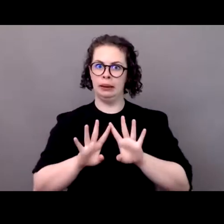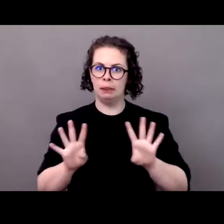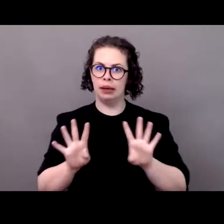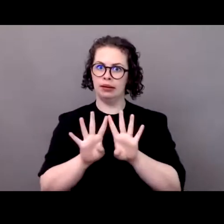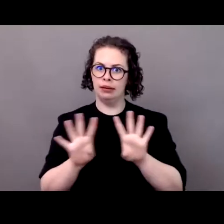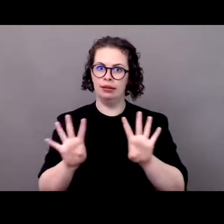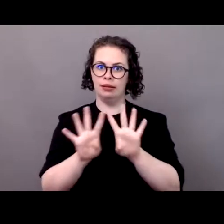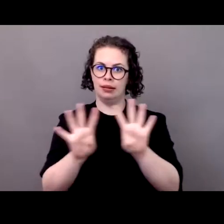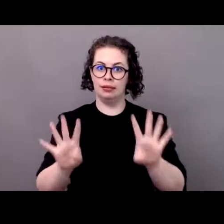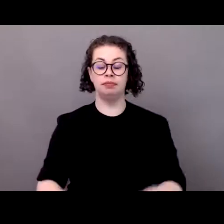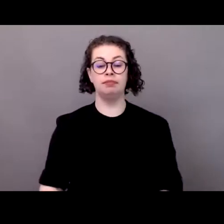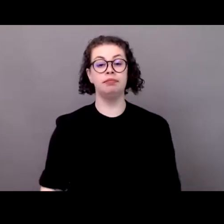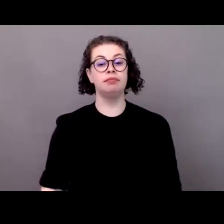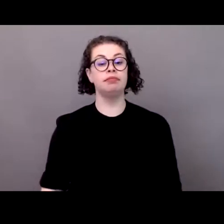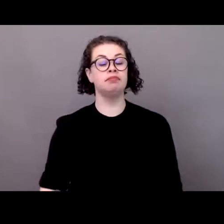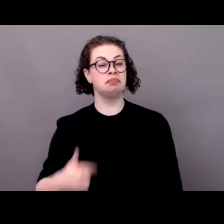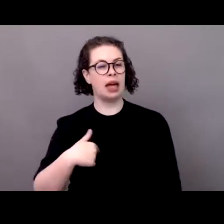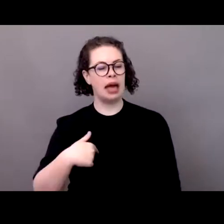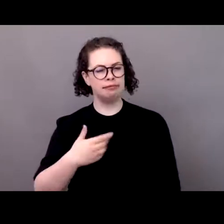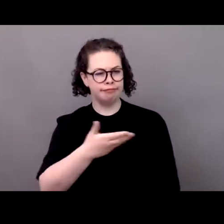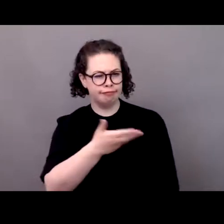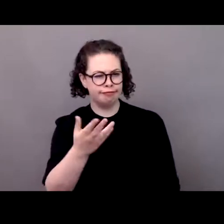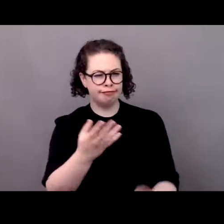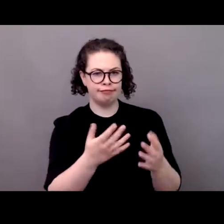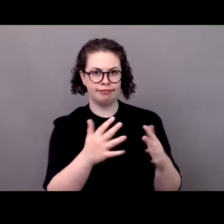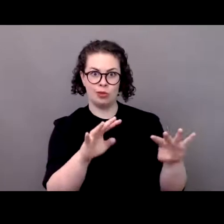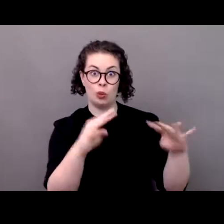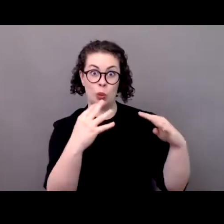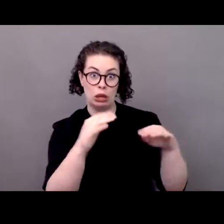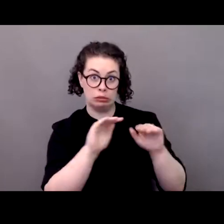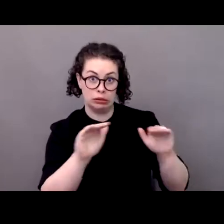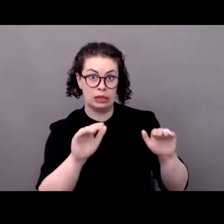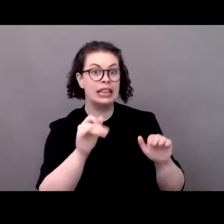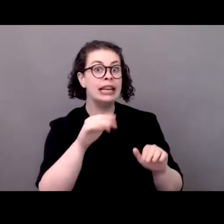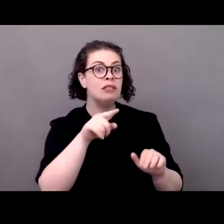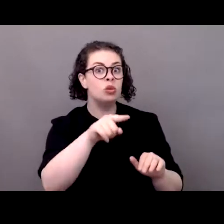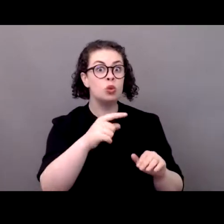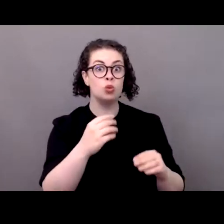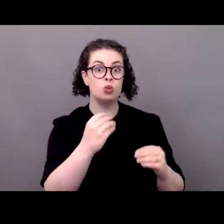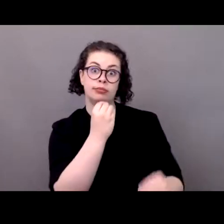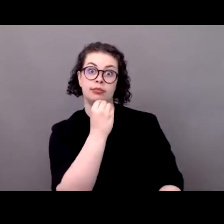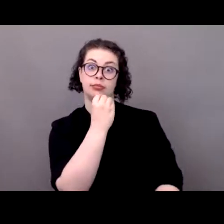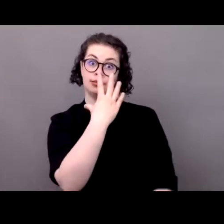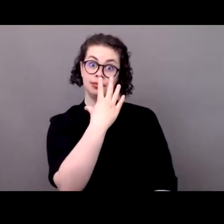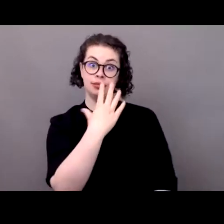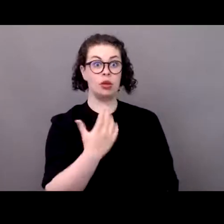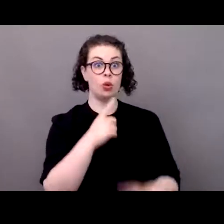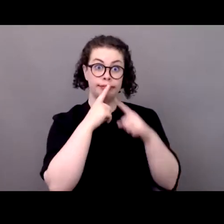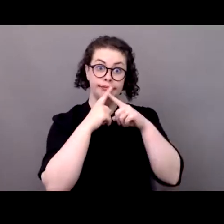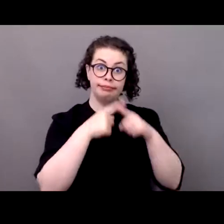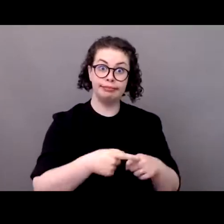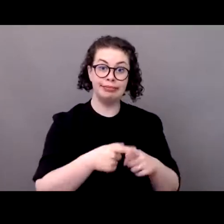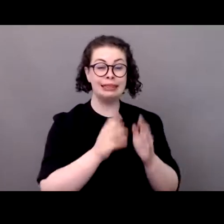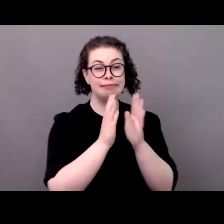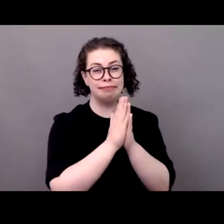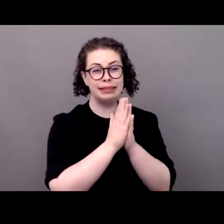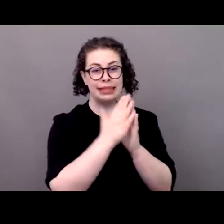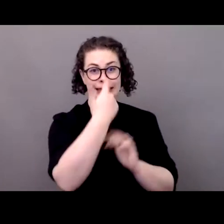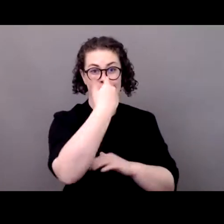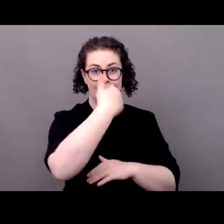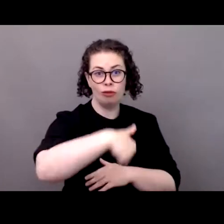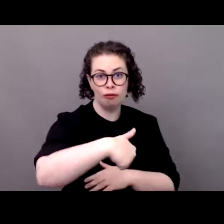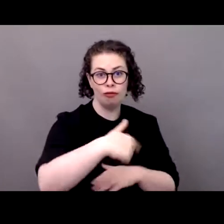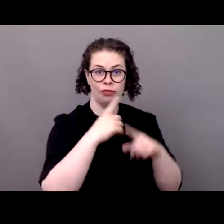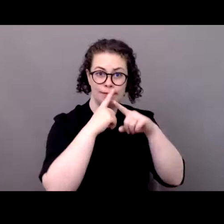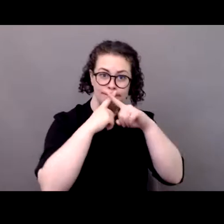I'm speaking to the public. If for any reason your camera or microphone is on, please switch it off. It shouldn't be,